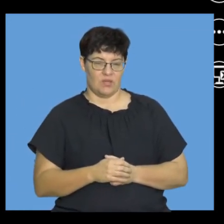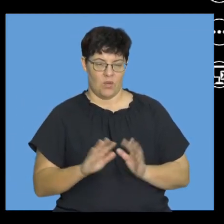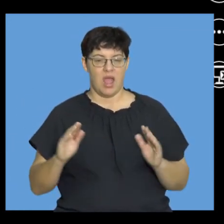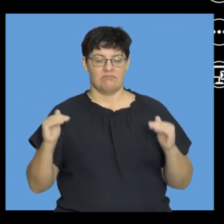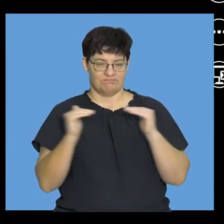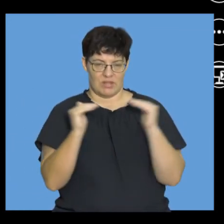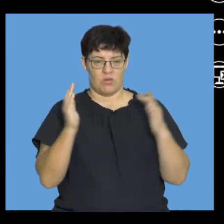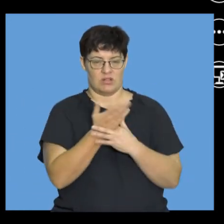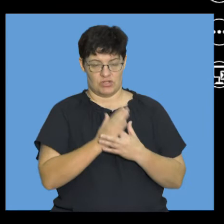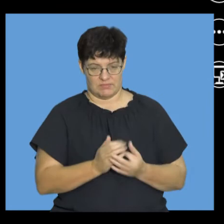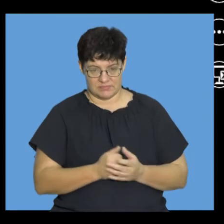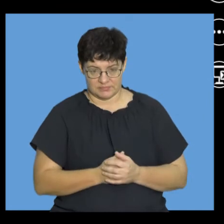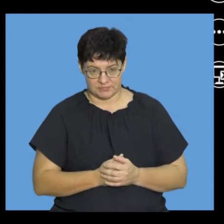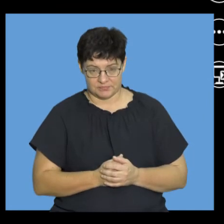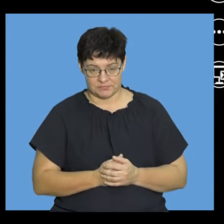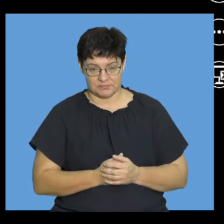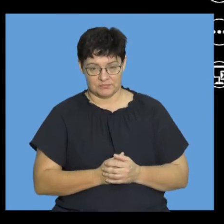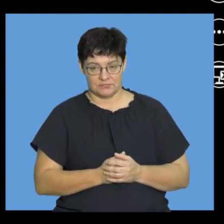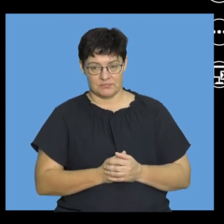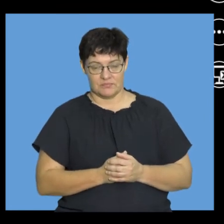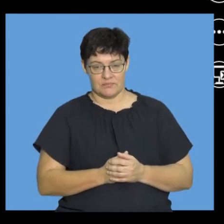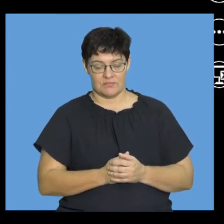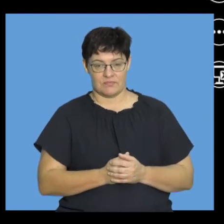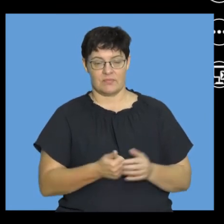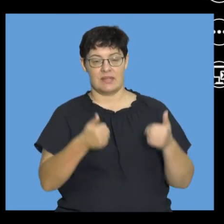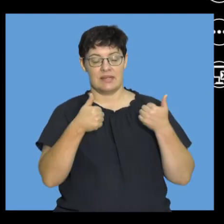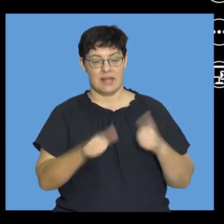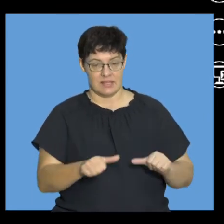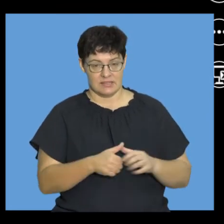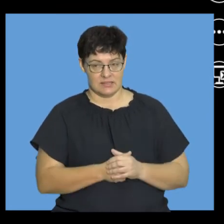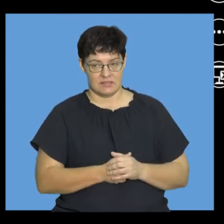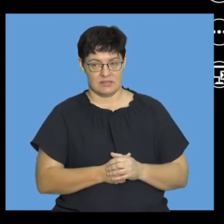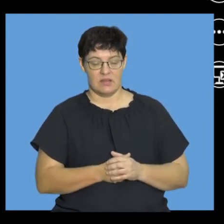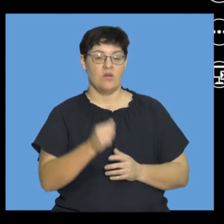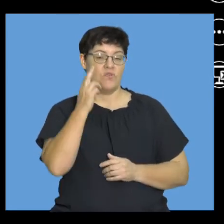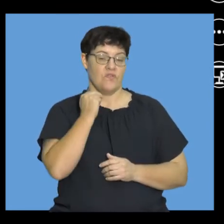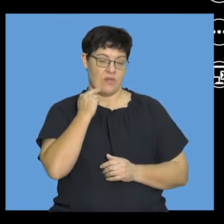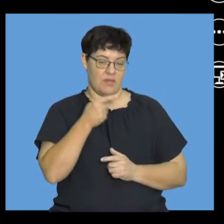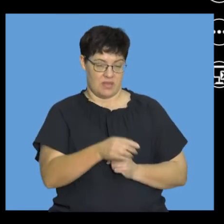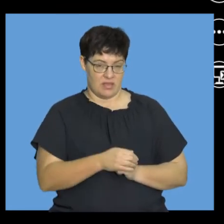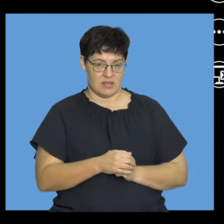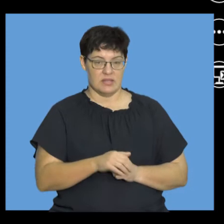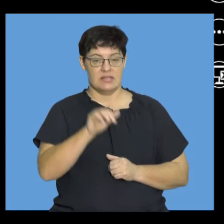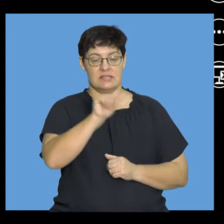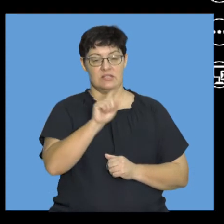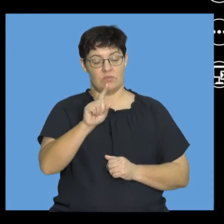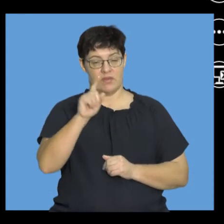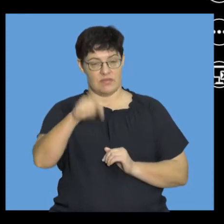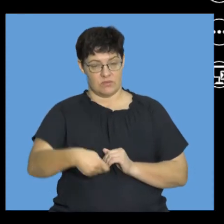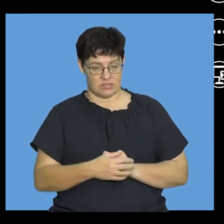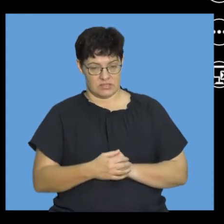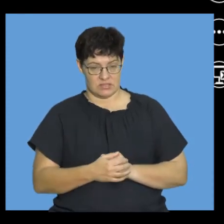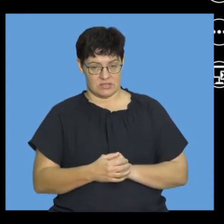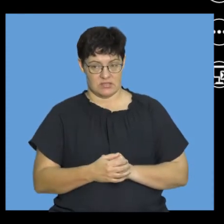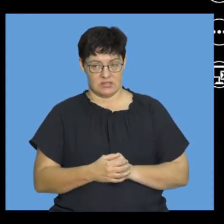over the 2 months. Right. The next one we do is our November one, 61,000. Step number 1,